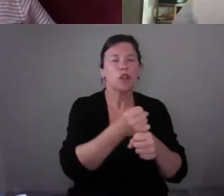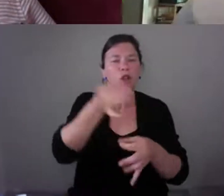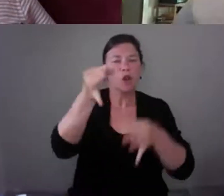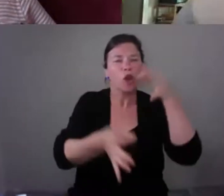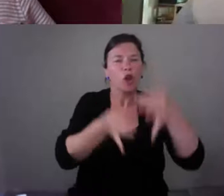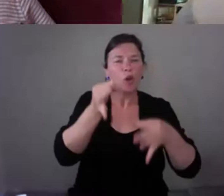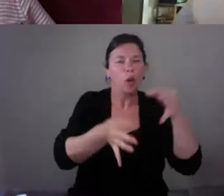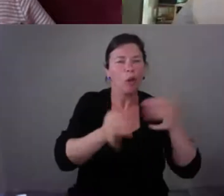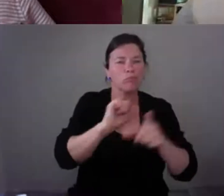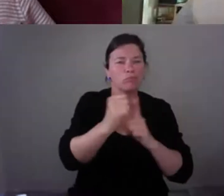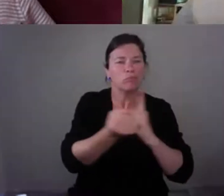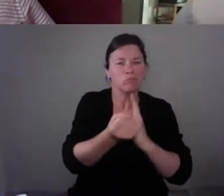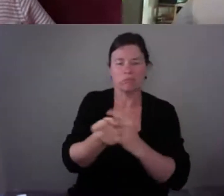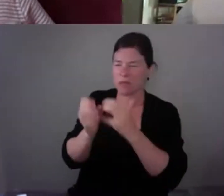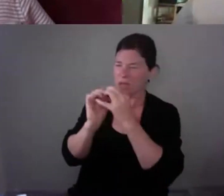won